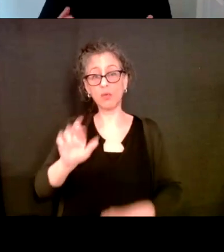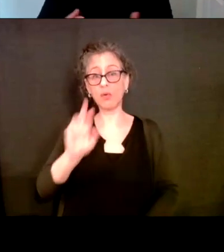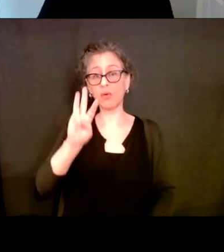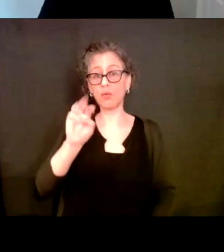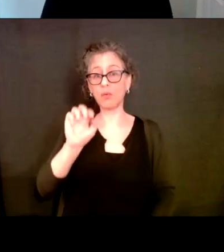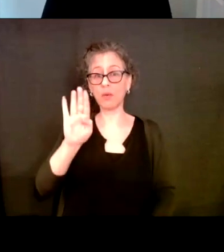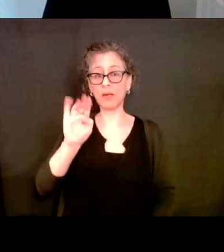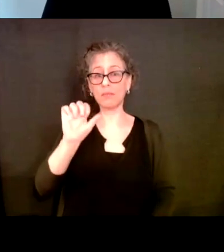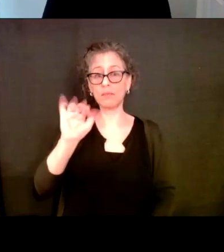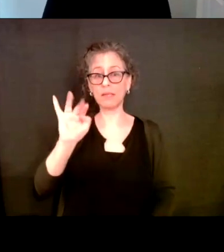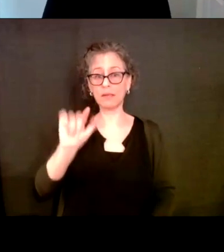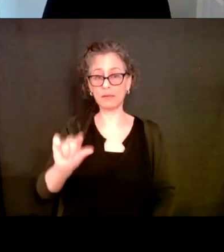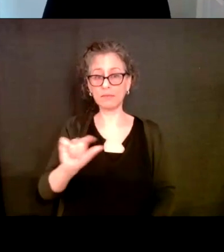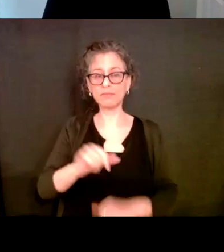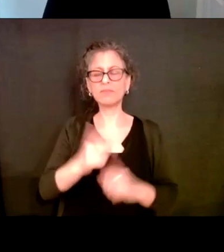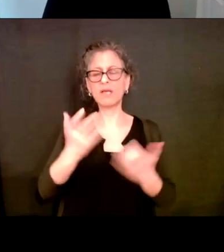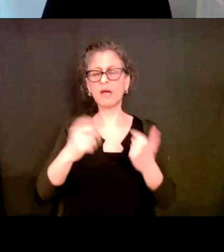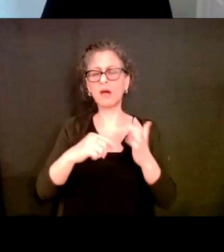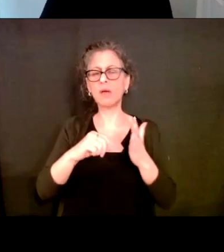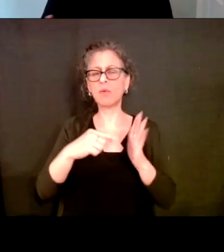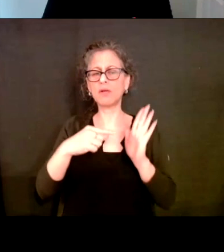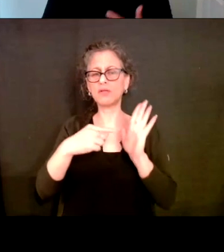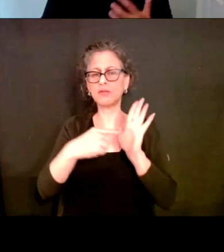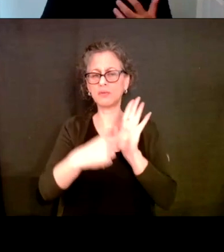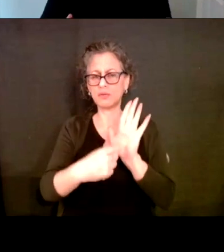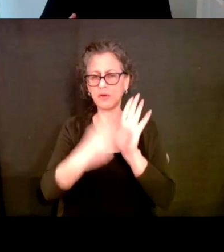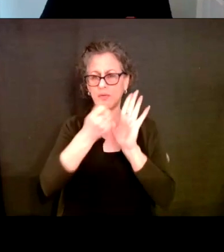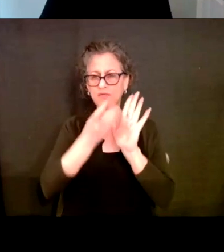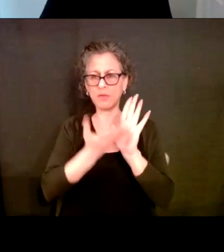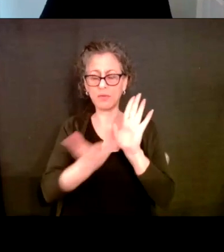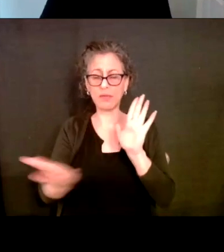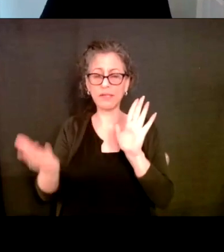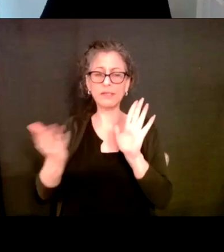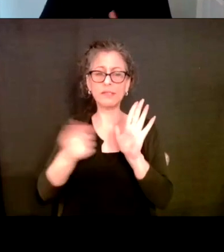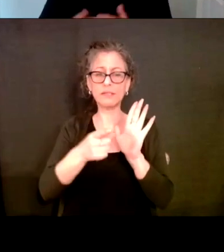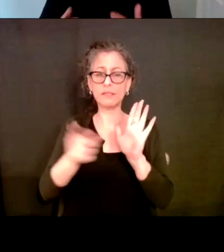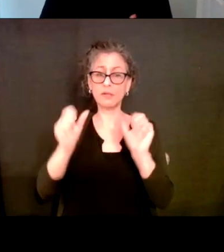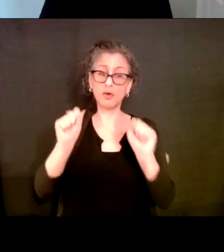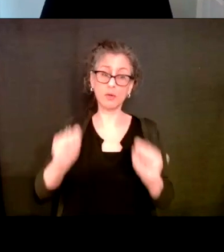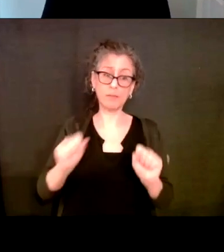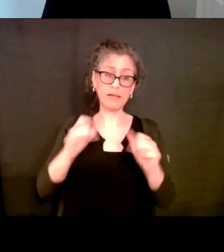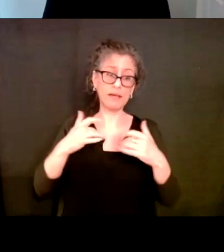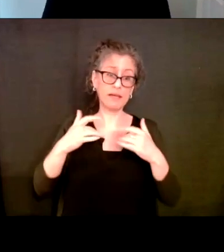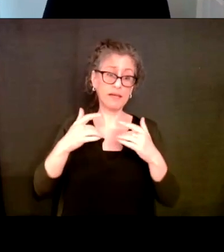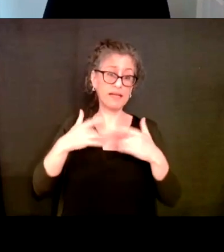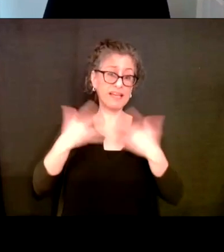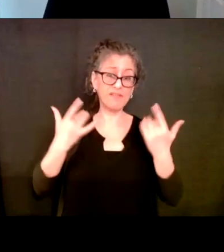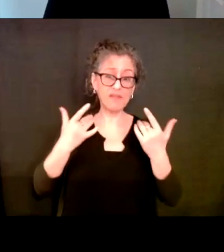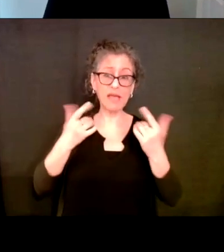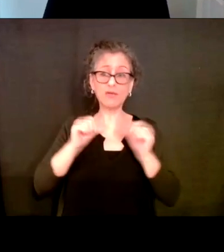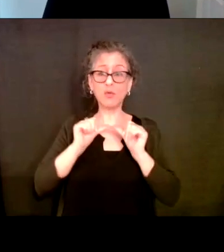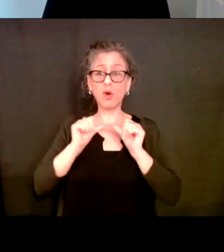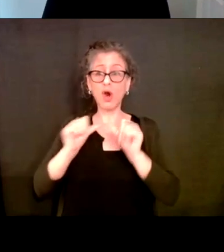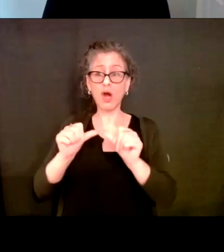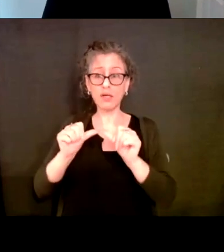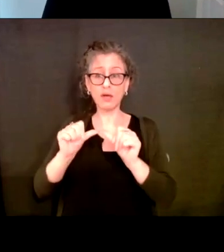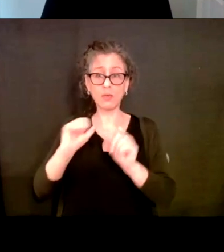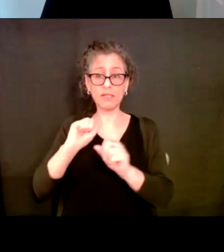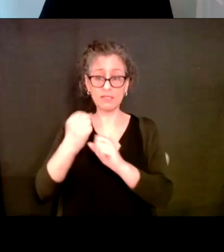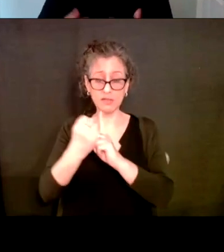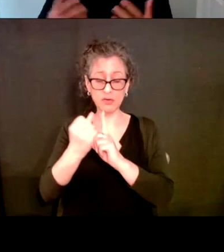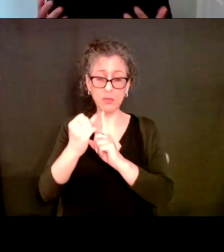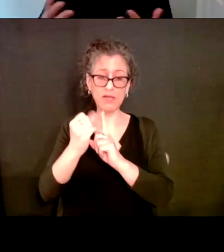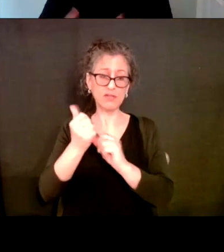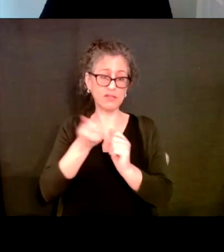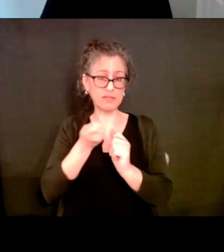want to point out a couple of things here, is that it can be an event or multiple events or ongoing circumstances. And so we